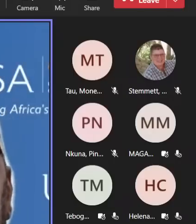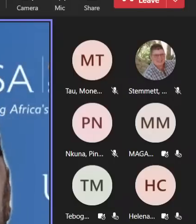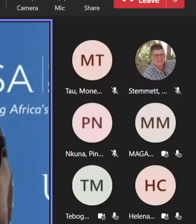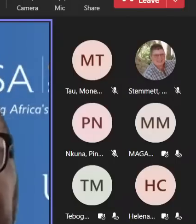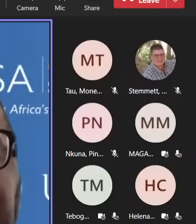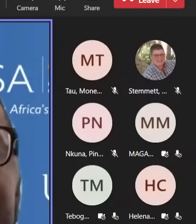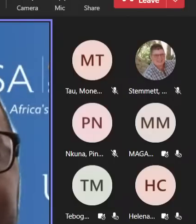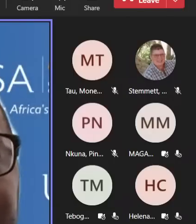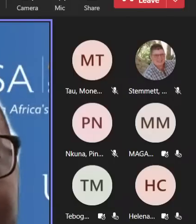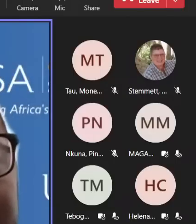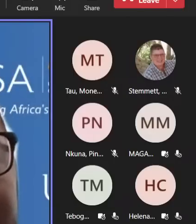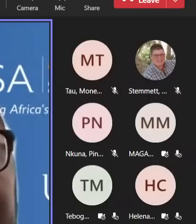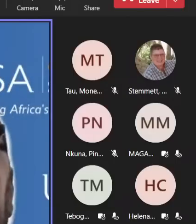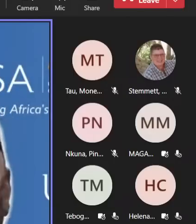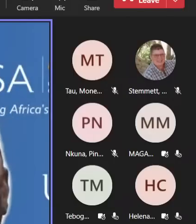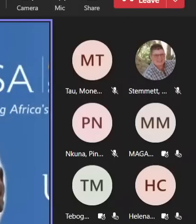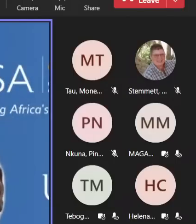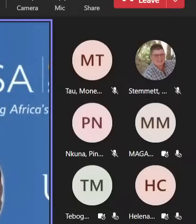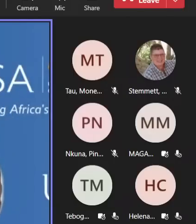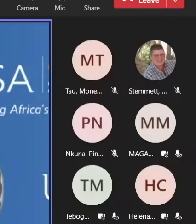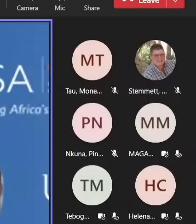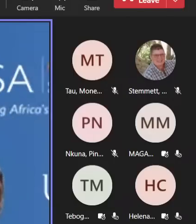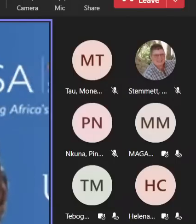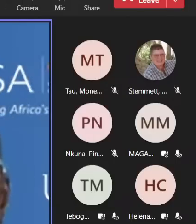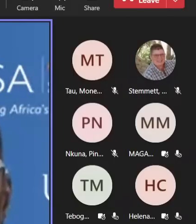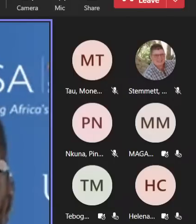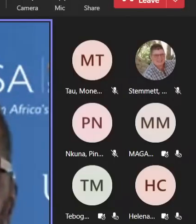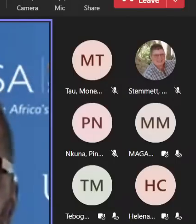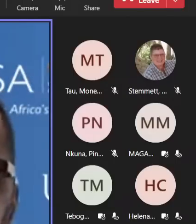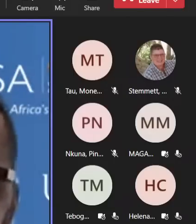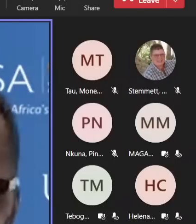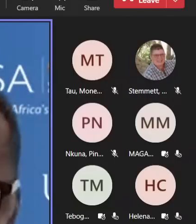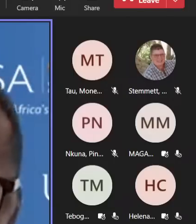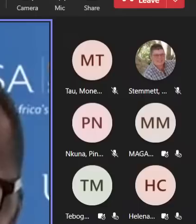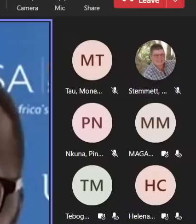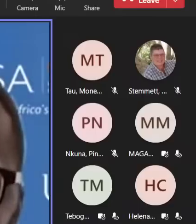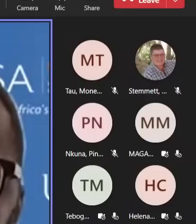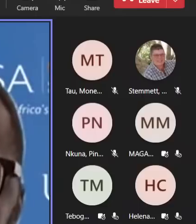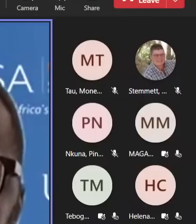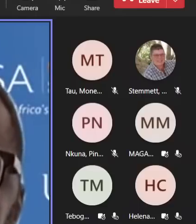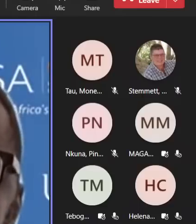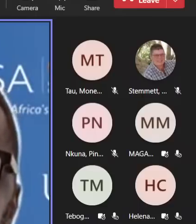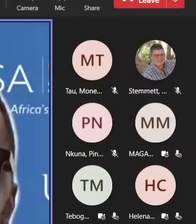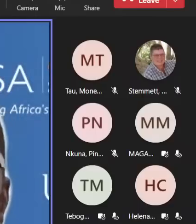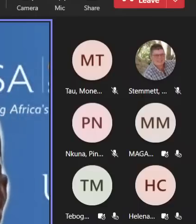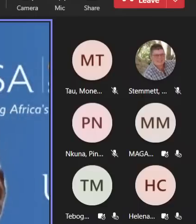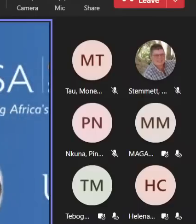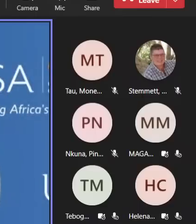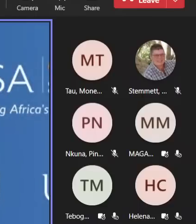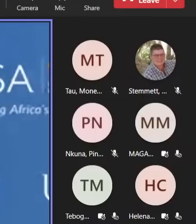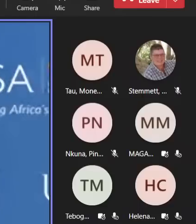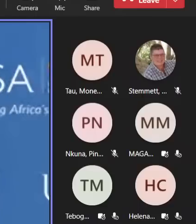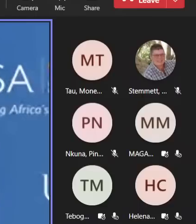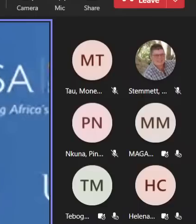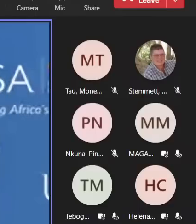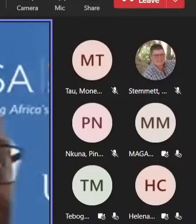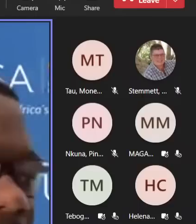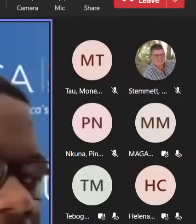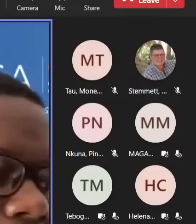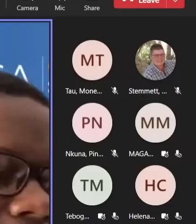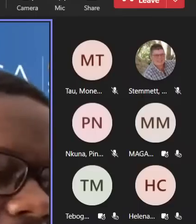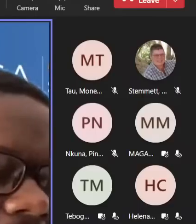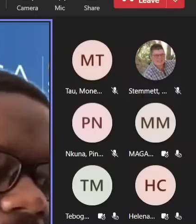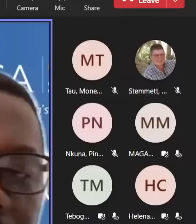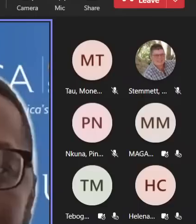your information in the chat to limit the danger that may pose to you. All